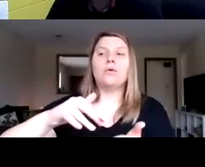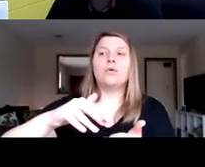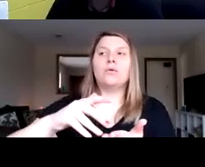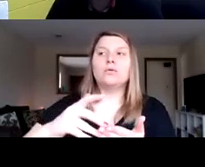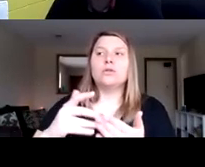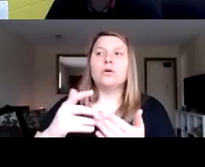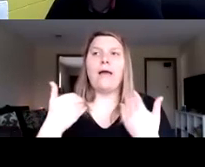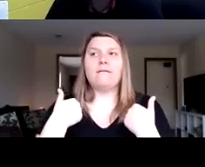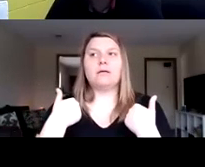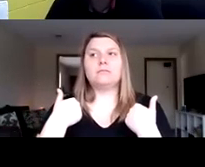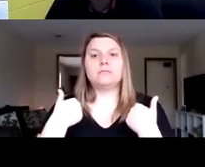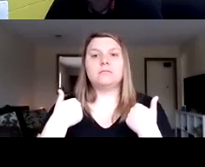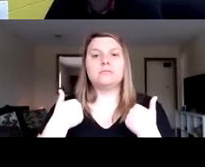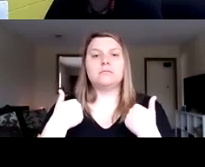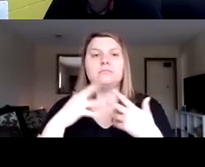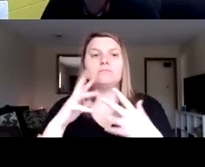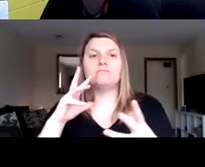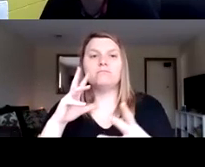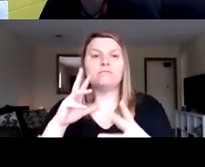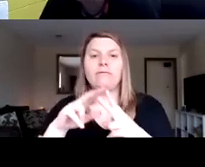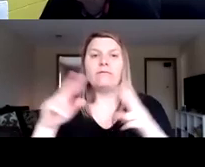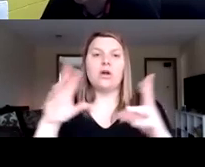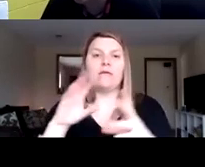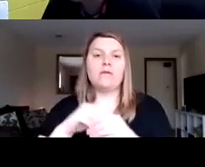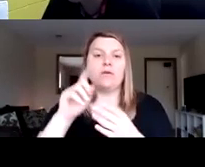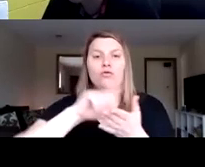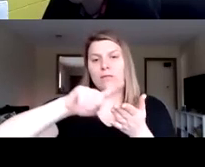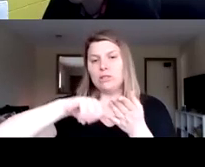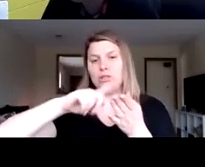having a really involved research